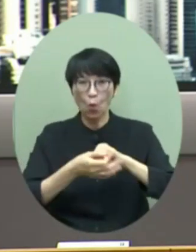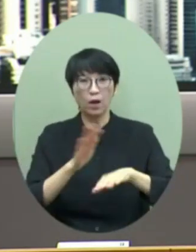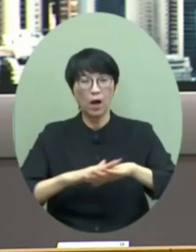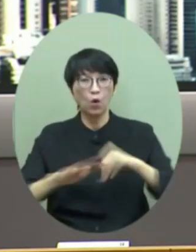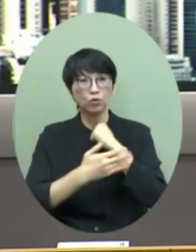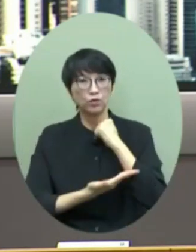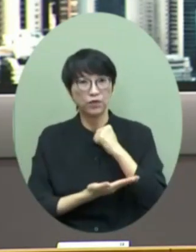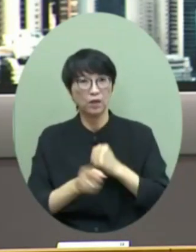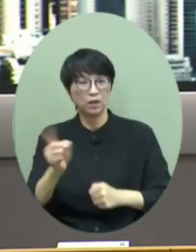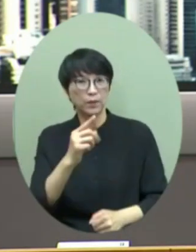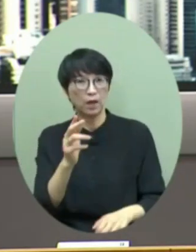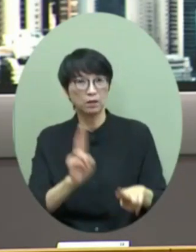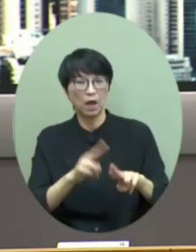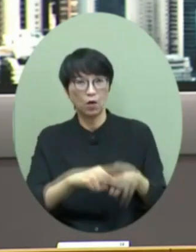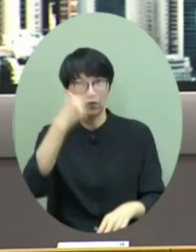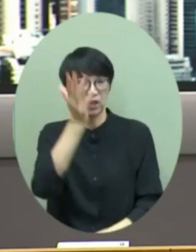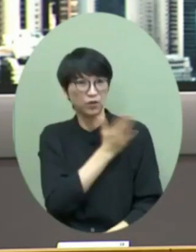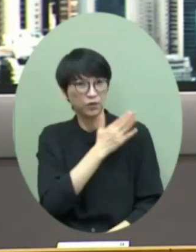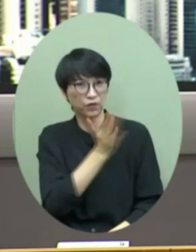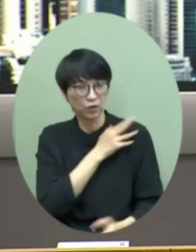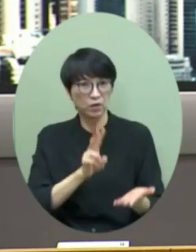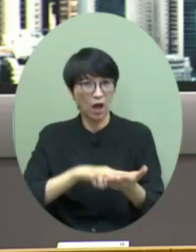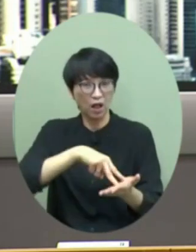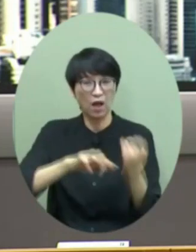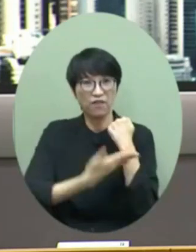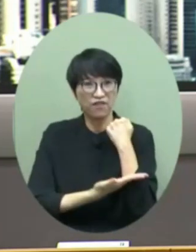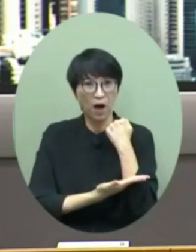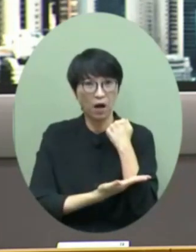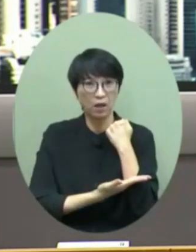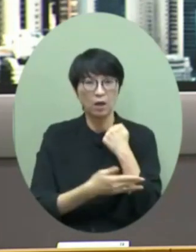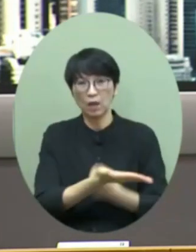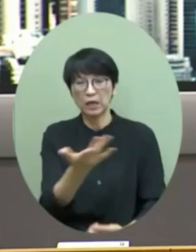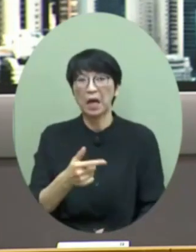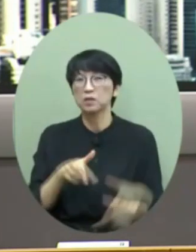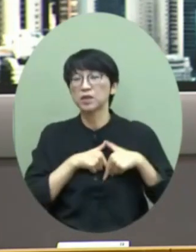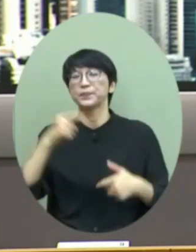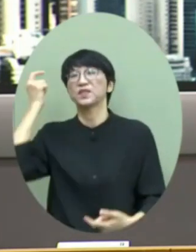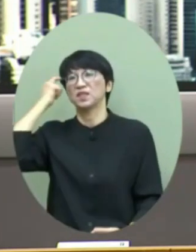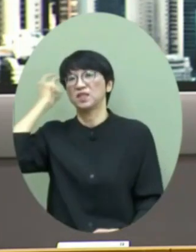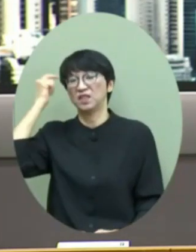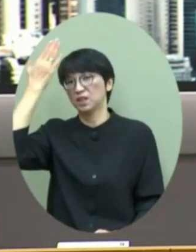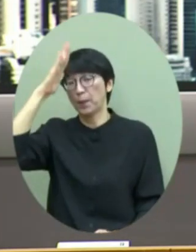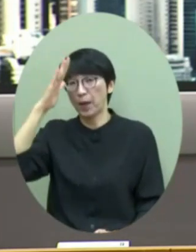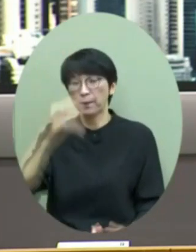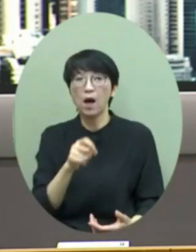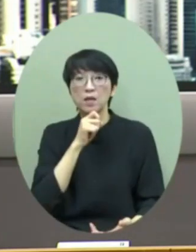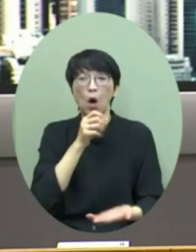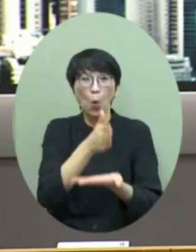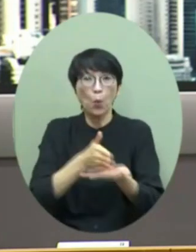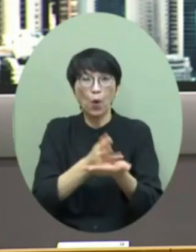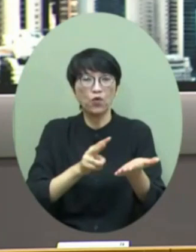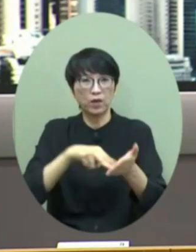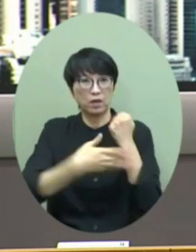That's even, insulting acts against the Legislative Council. Now, we all know why there was a need